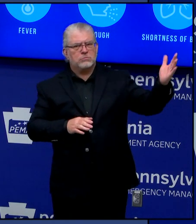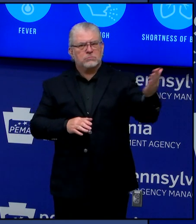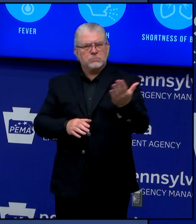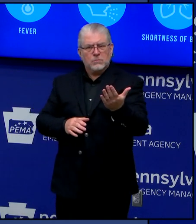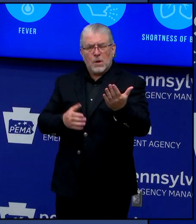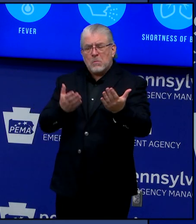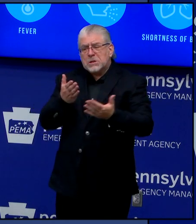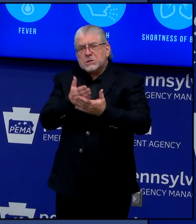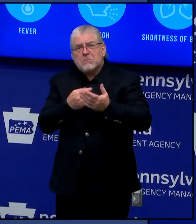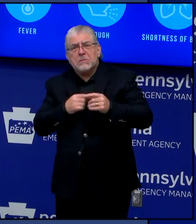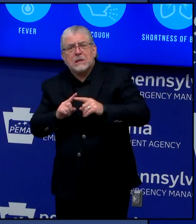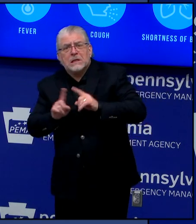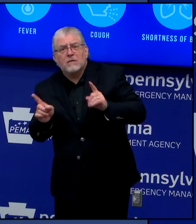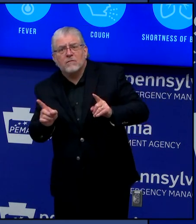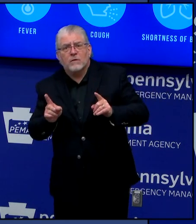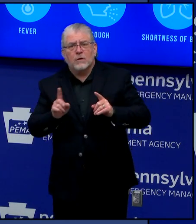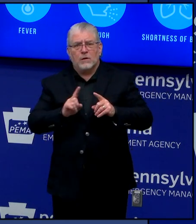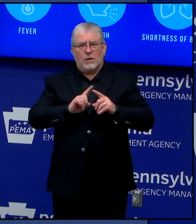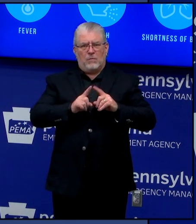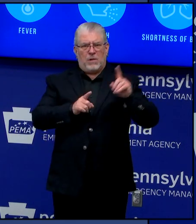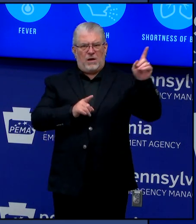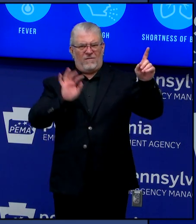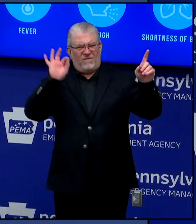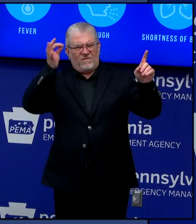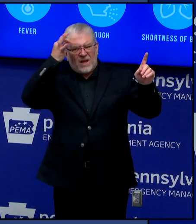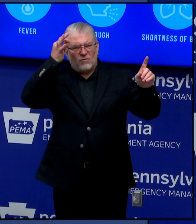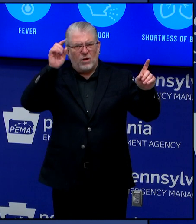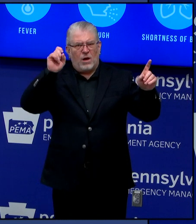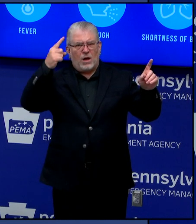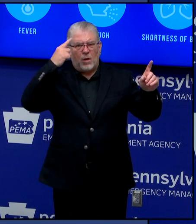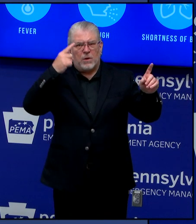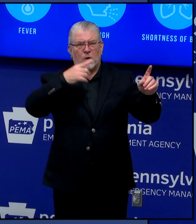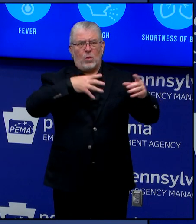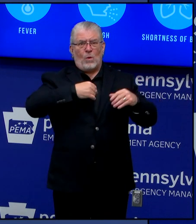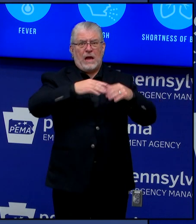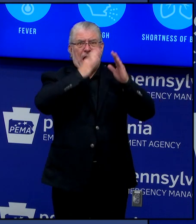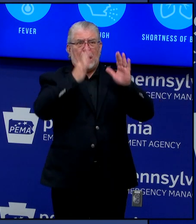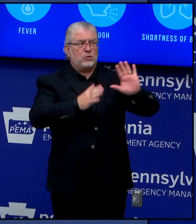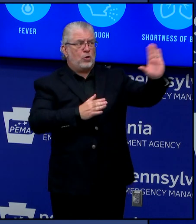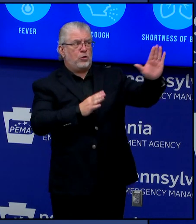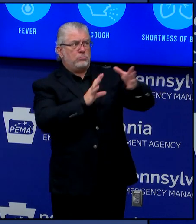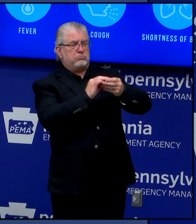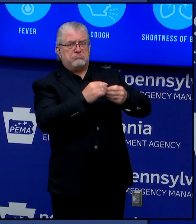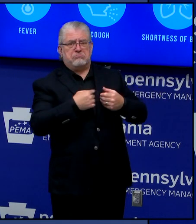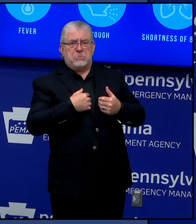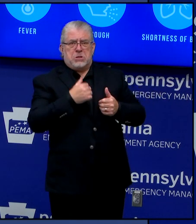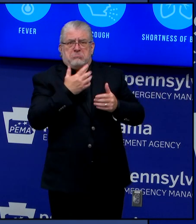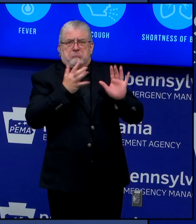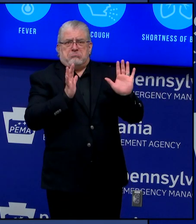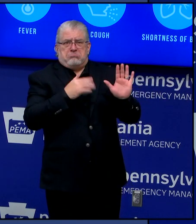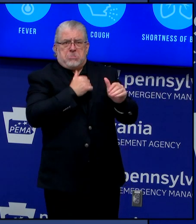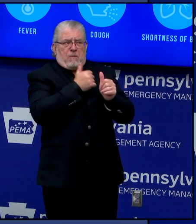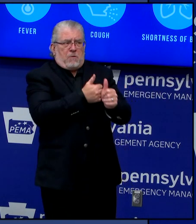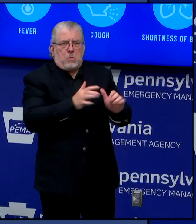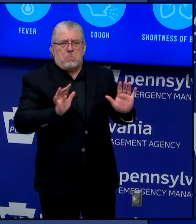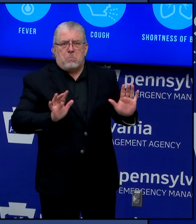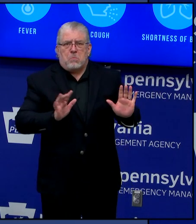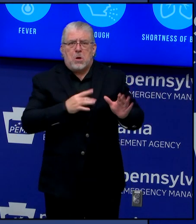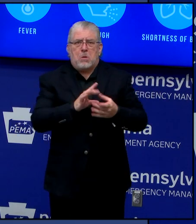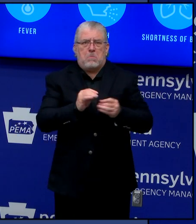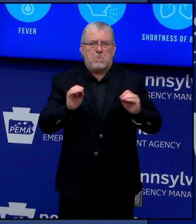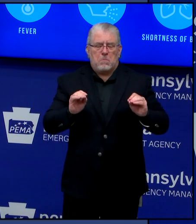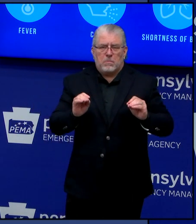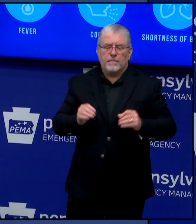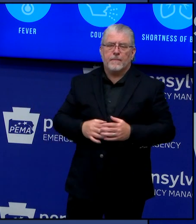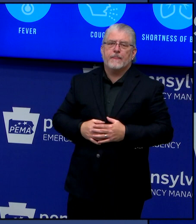comment on what the federal government and the White House is going to do. From Lehigh Valley Live, we know the department wants to expand testing to get more accurate